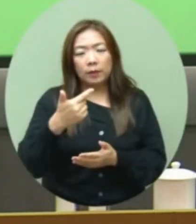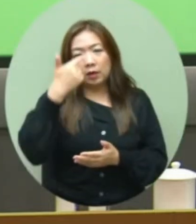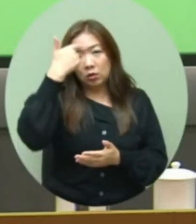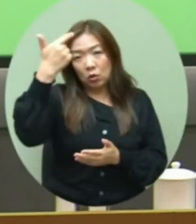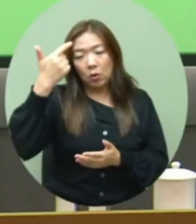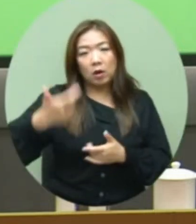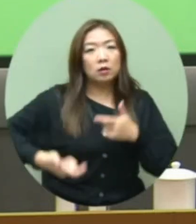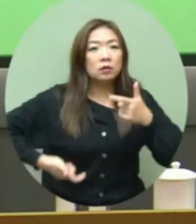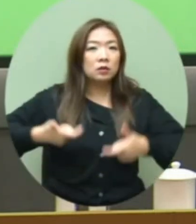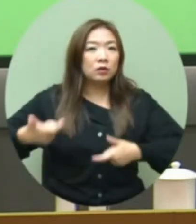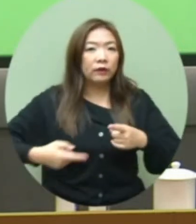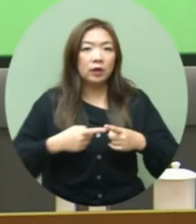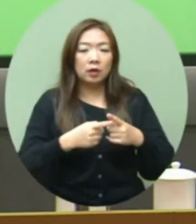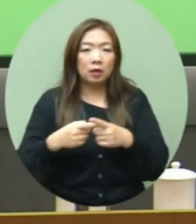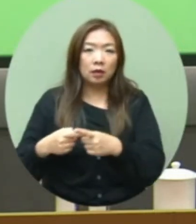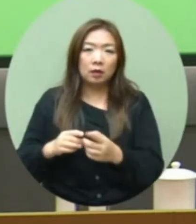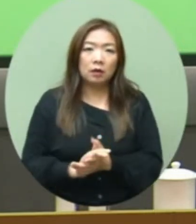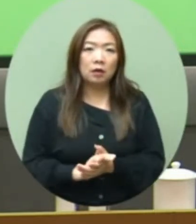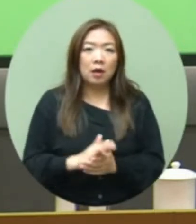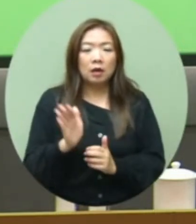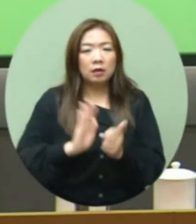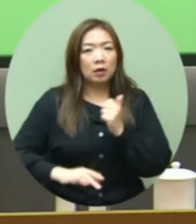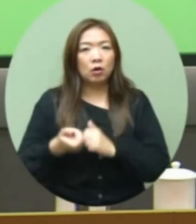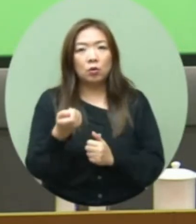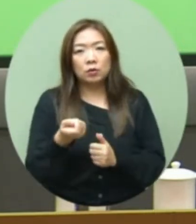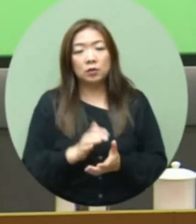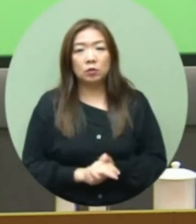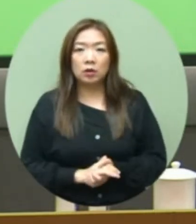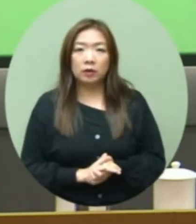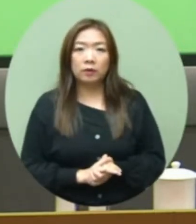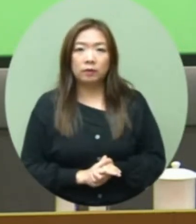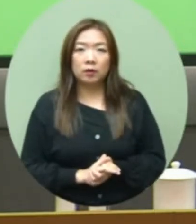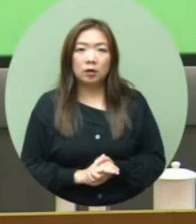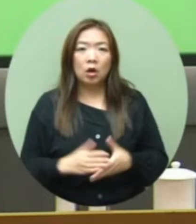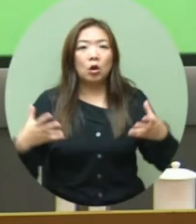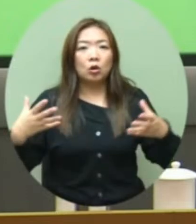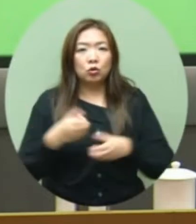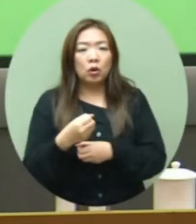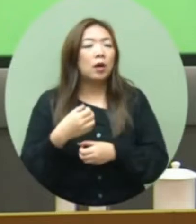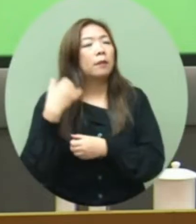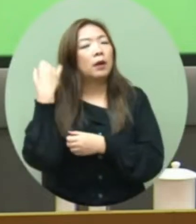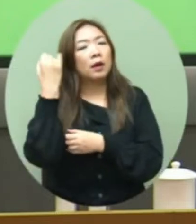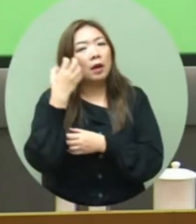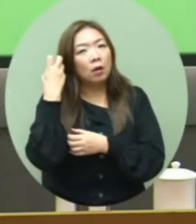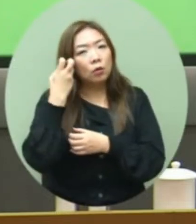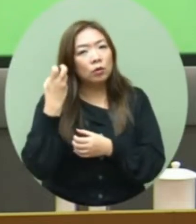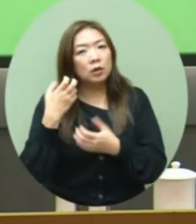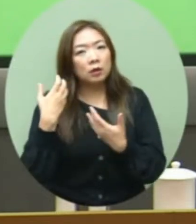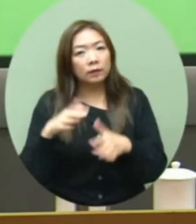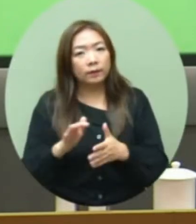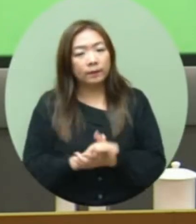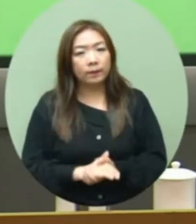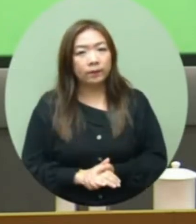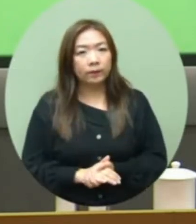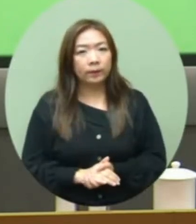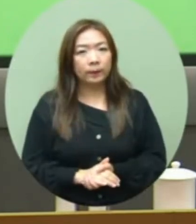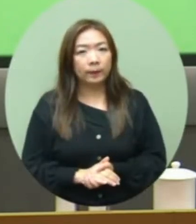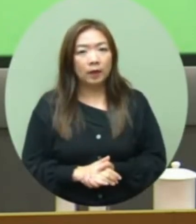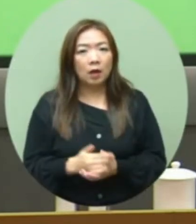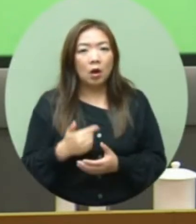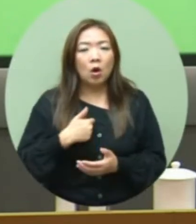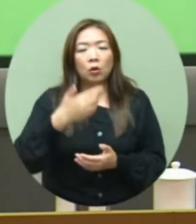When it comes to price sensitive behavior, that's rather